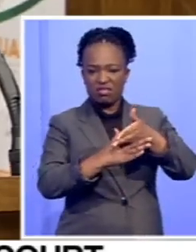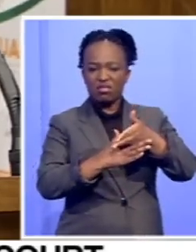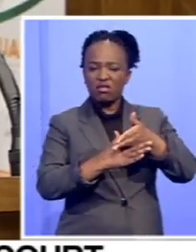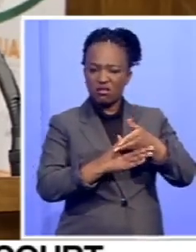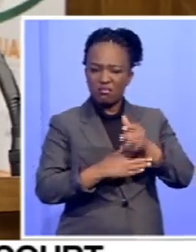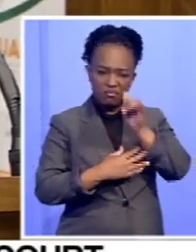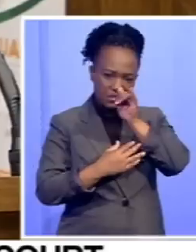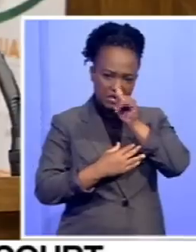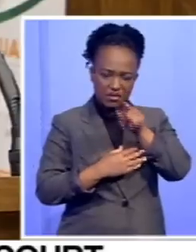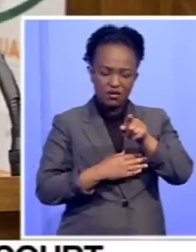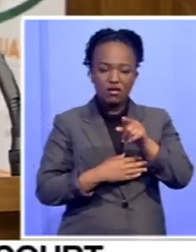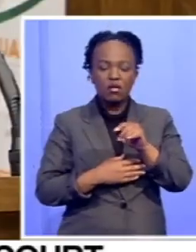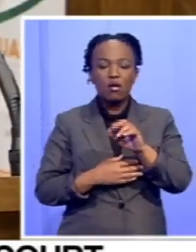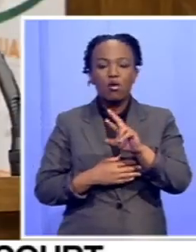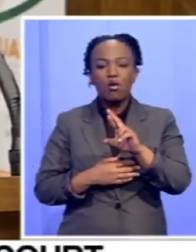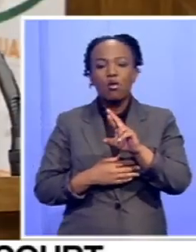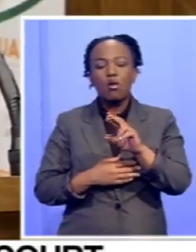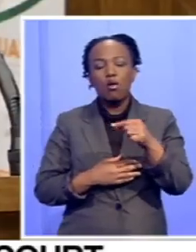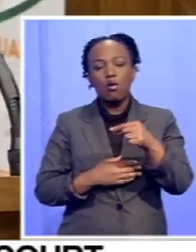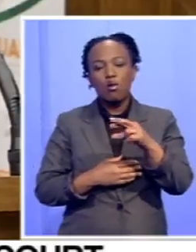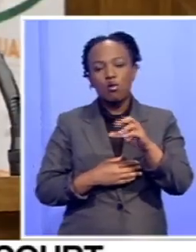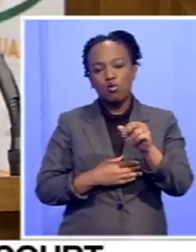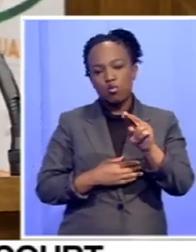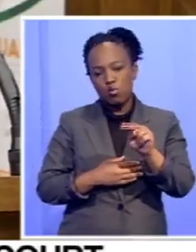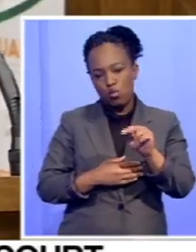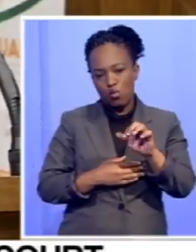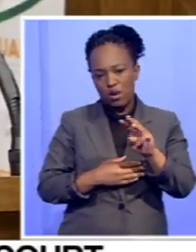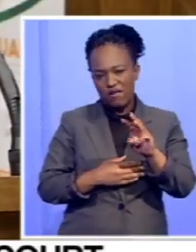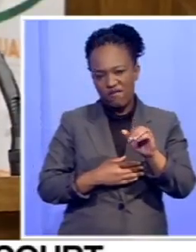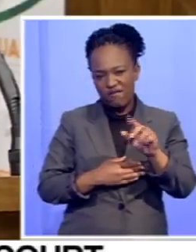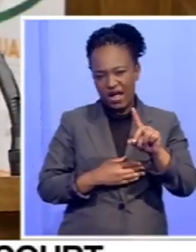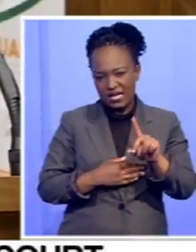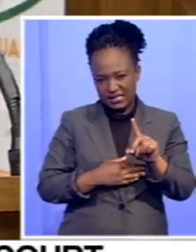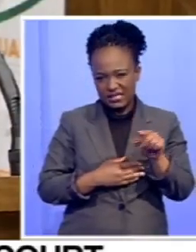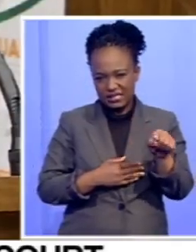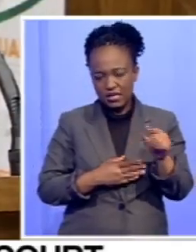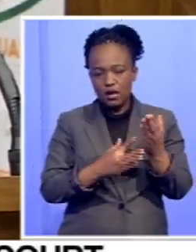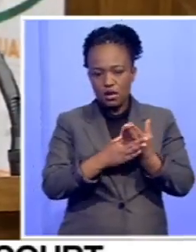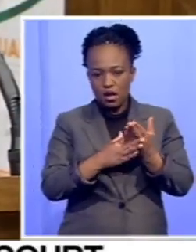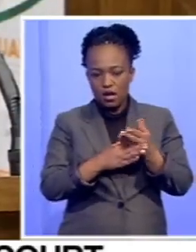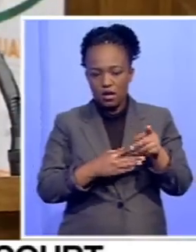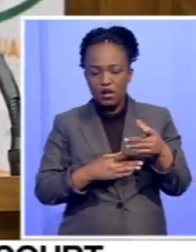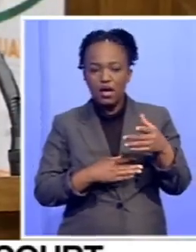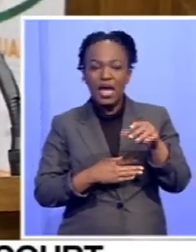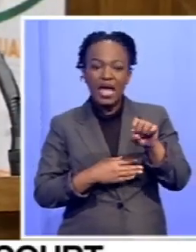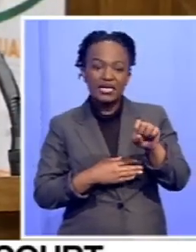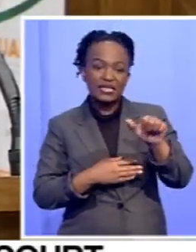Groenewald versus Groenewald, 1998 2 AL SA 335A, 1998 2 SA